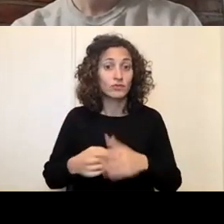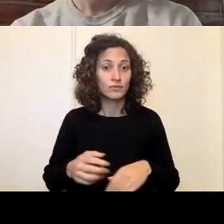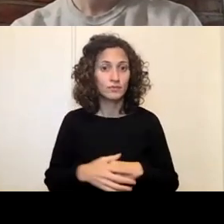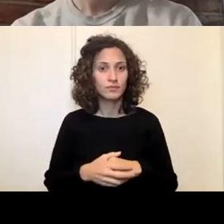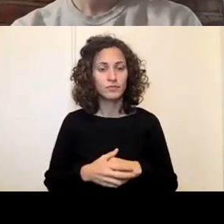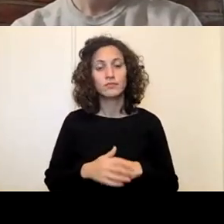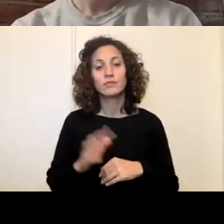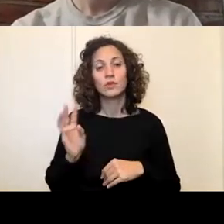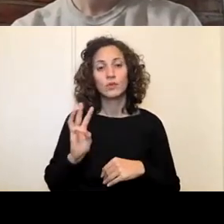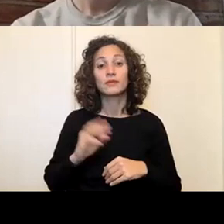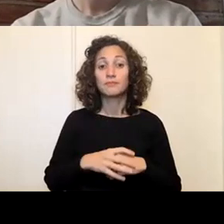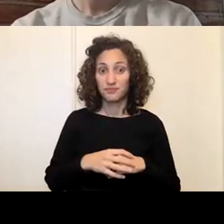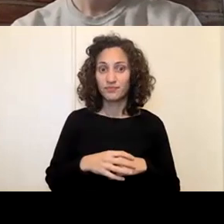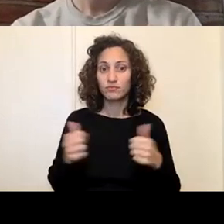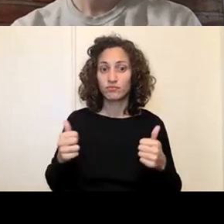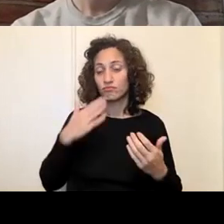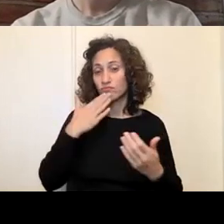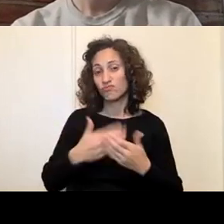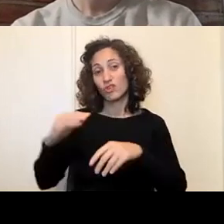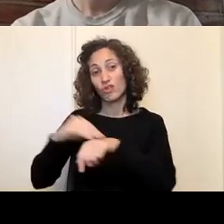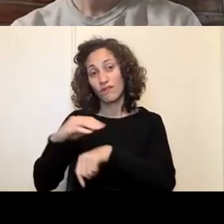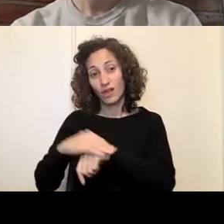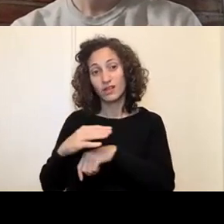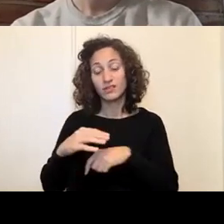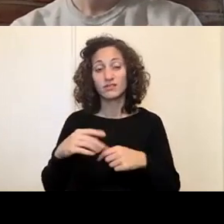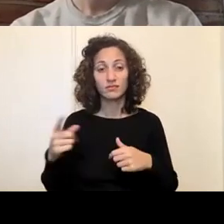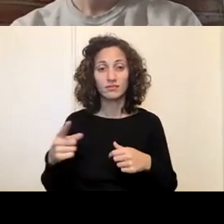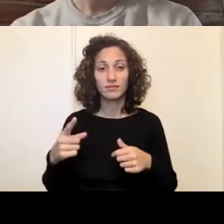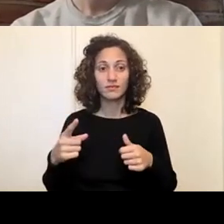That's a good piece of advice, is to have the